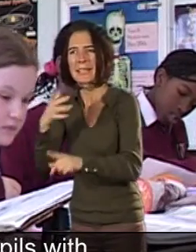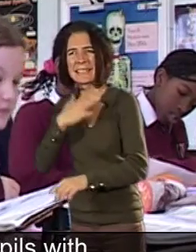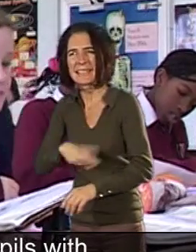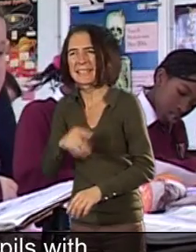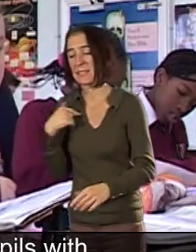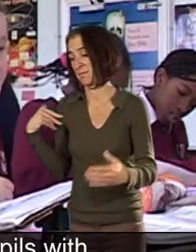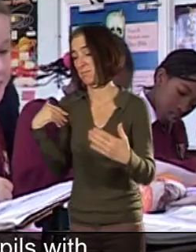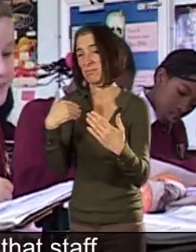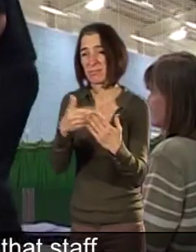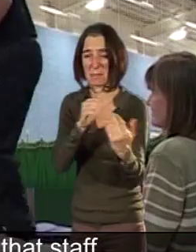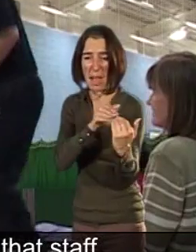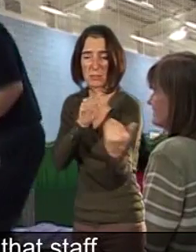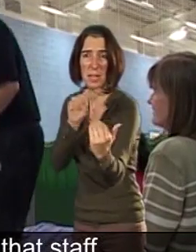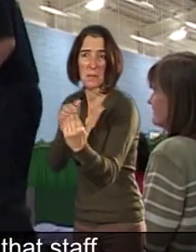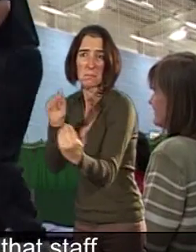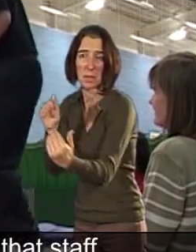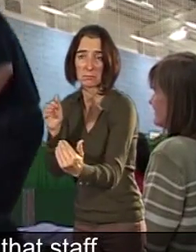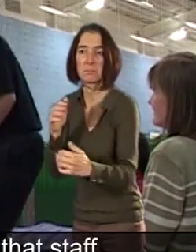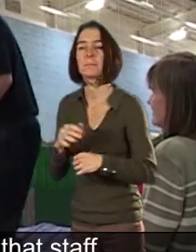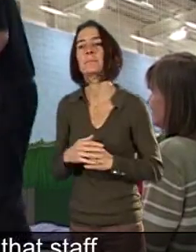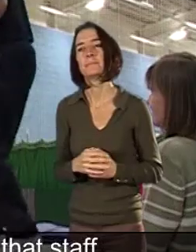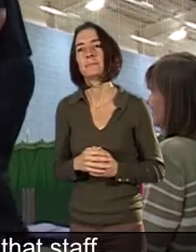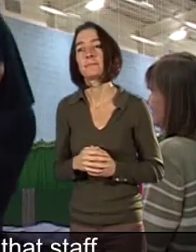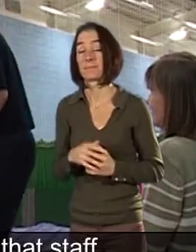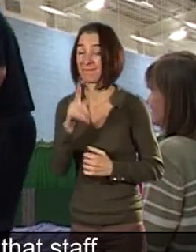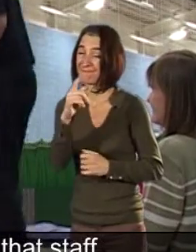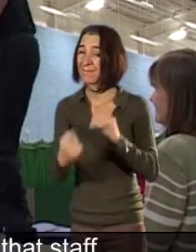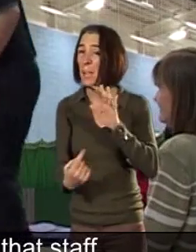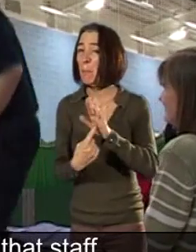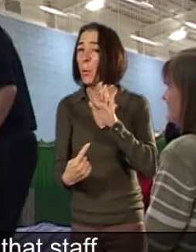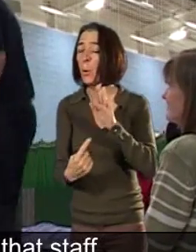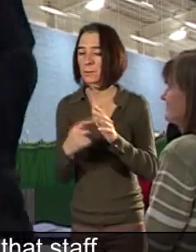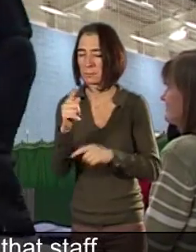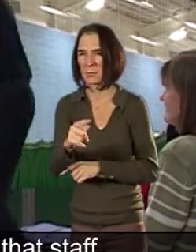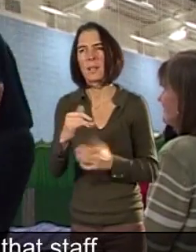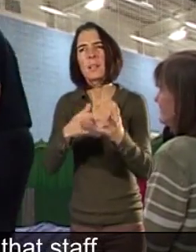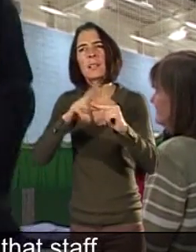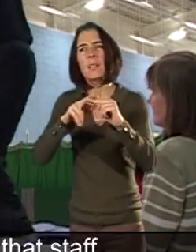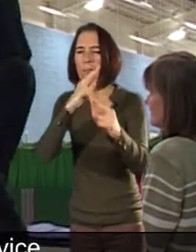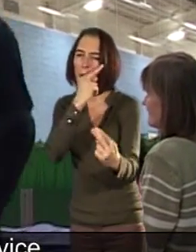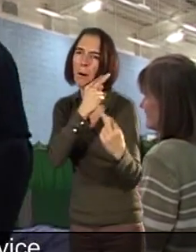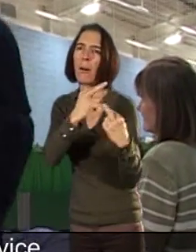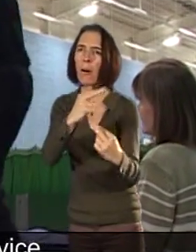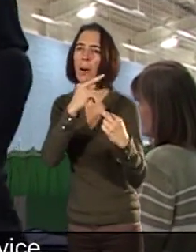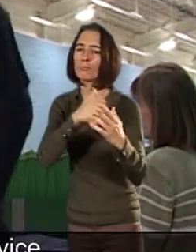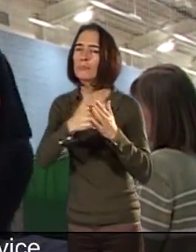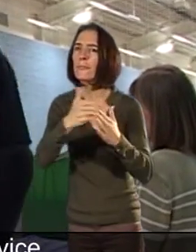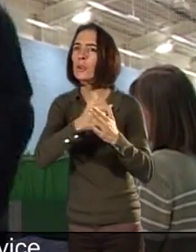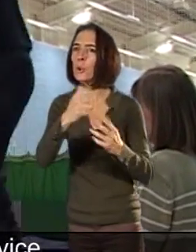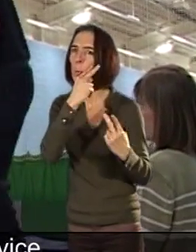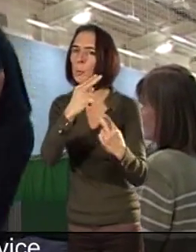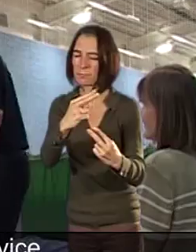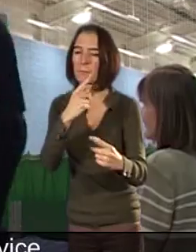years. Central to the school's approach is that staff regularly review practice, build on what works and change what